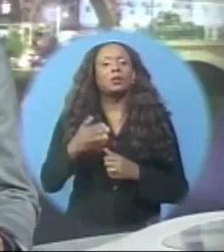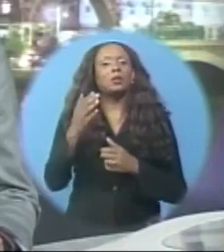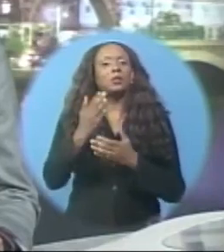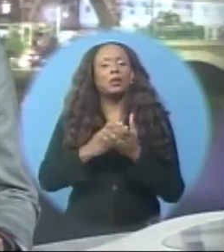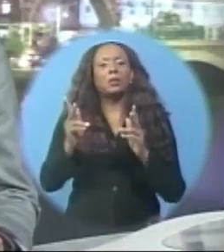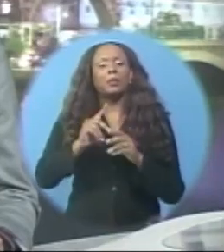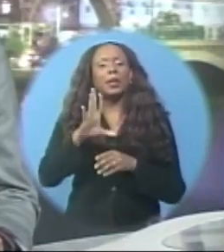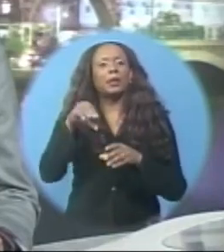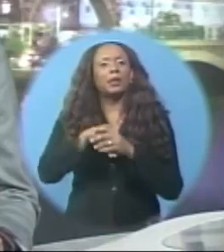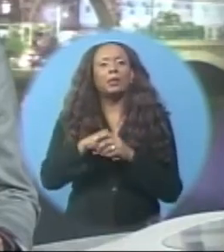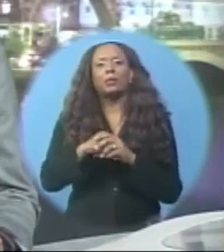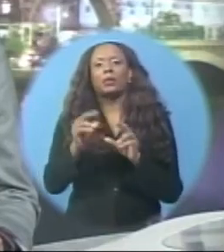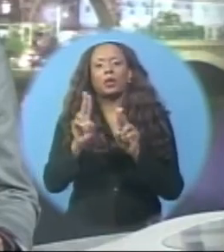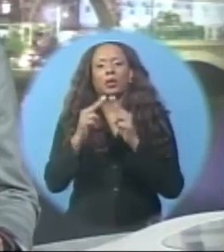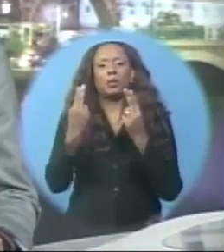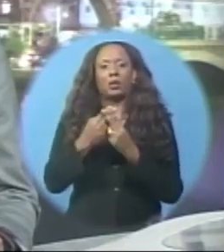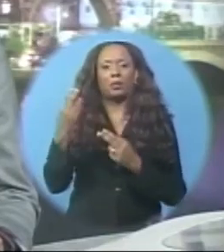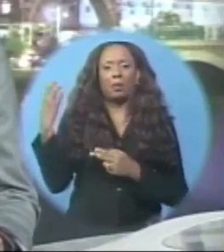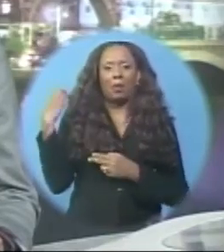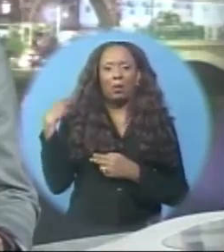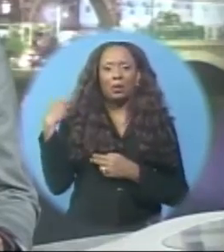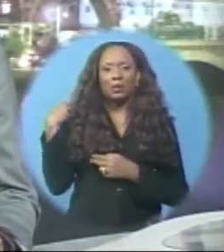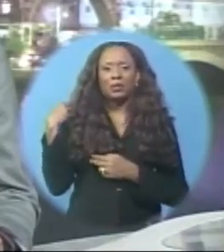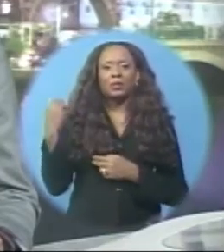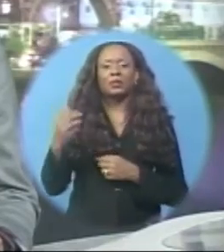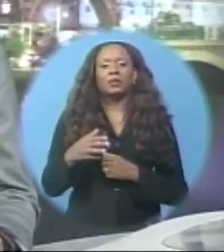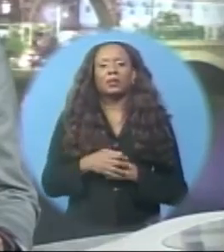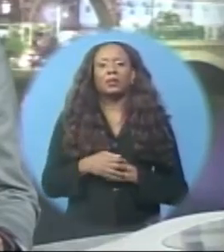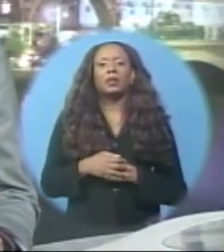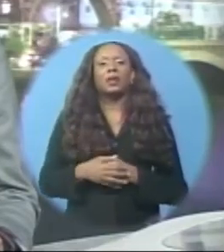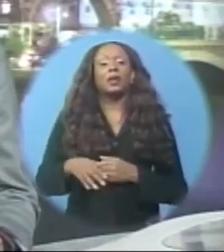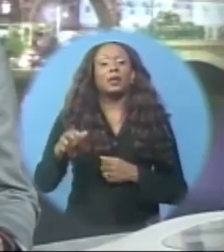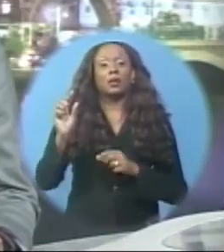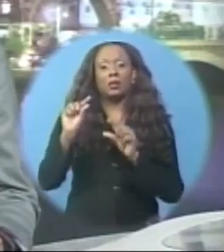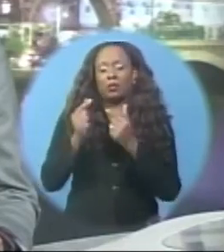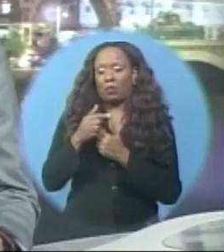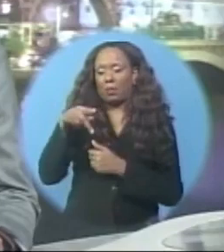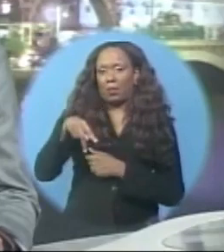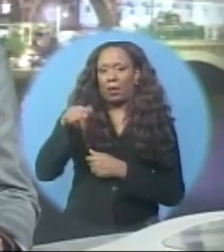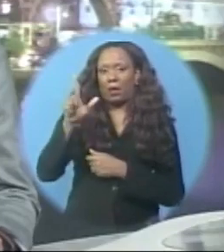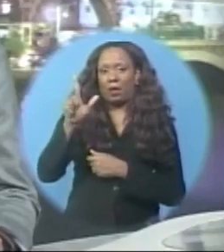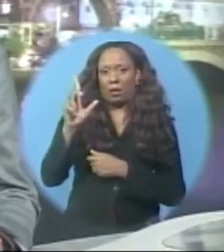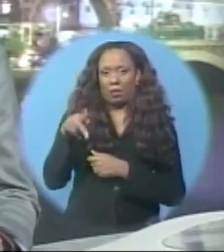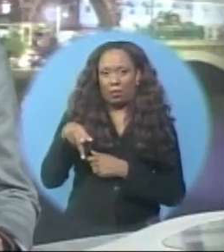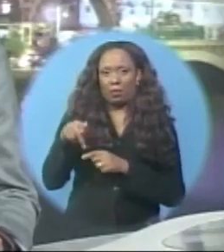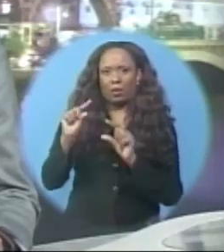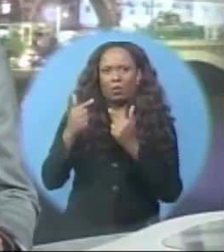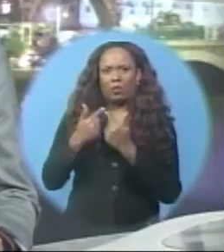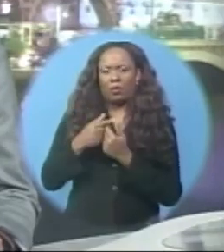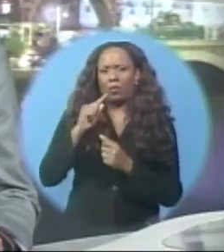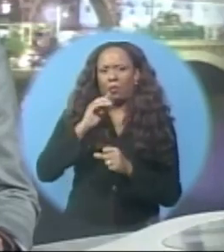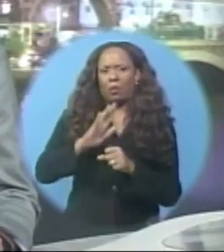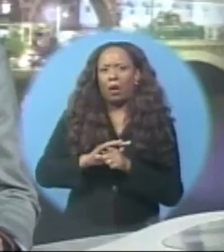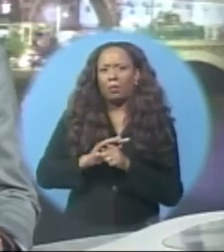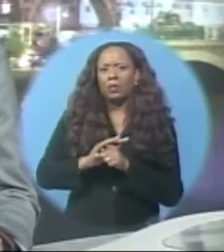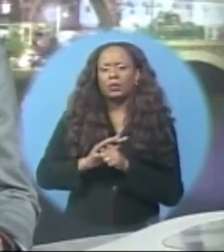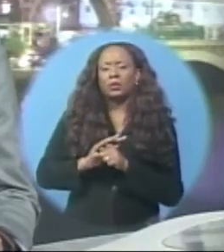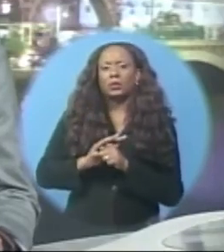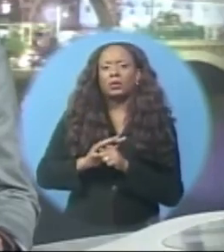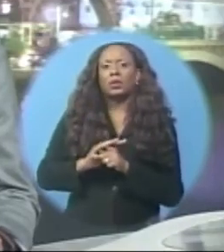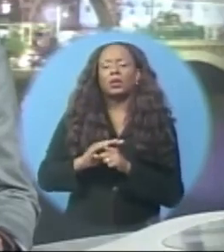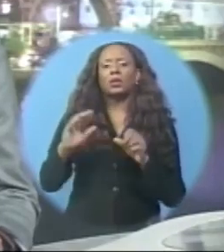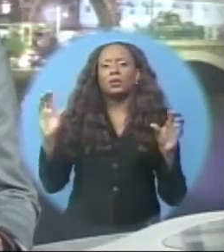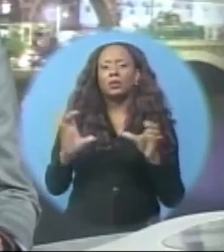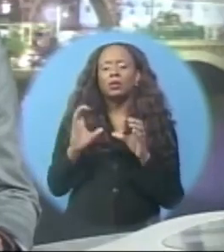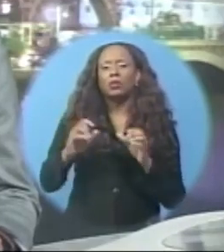The reforming of Bermuda First was one of the 21 steps the Progressive Labour Party, or PLP, had pledged to execute during its first